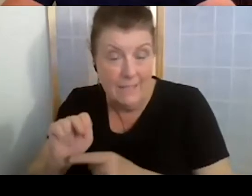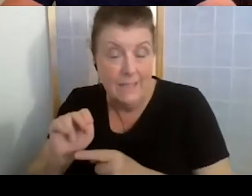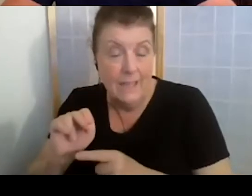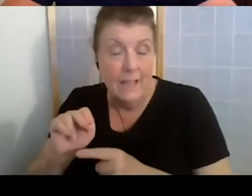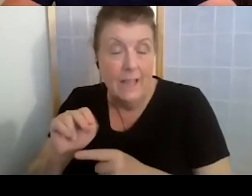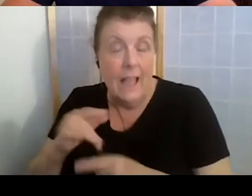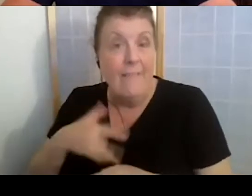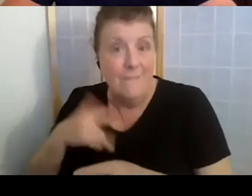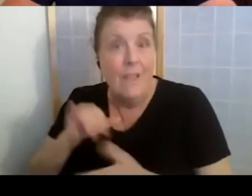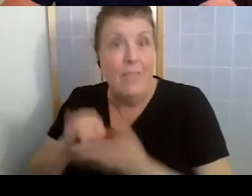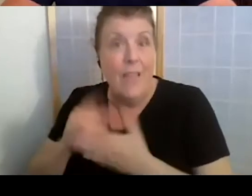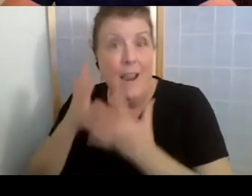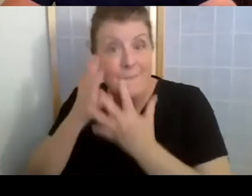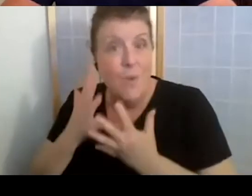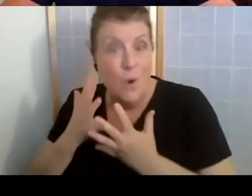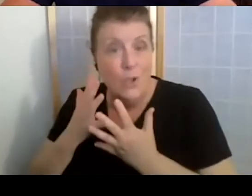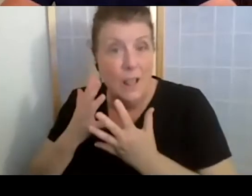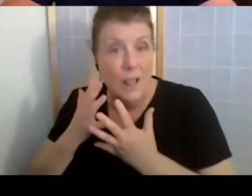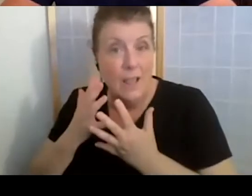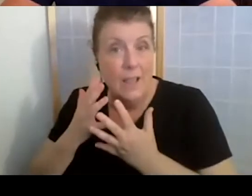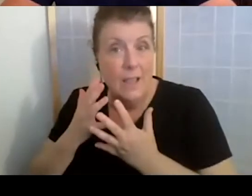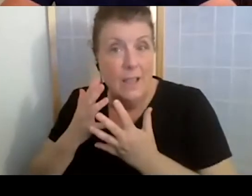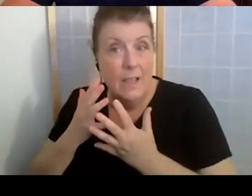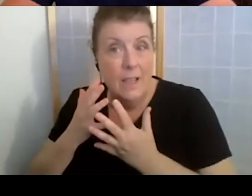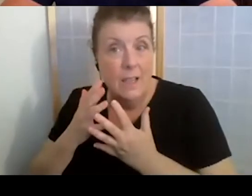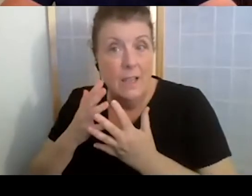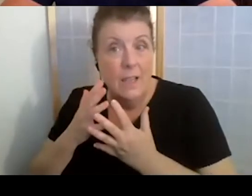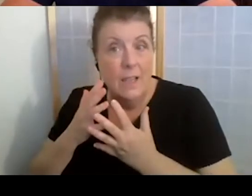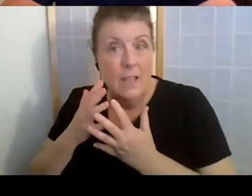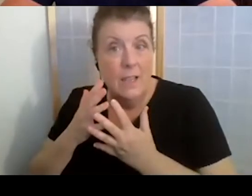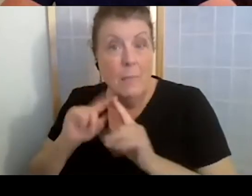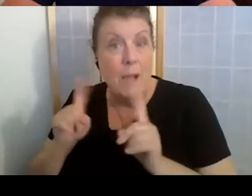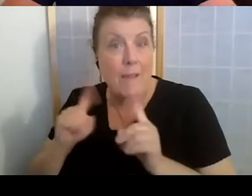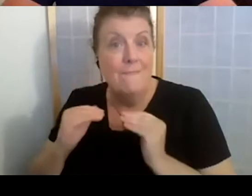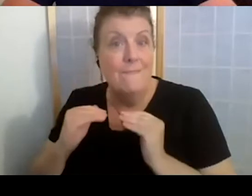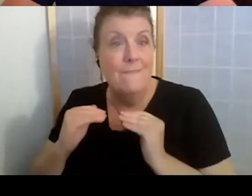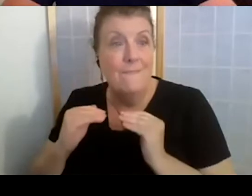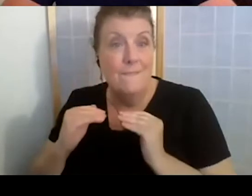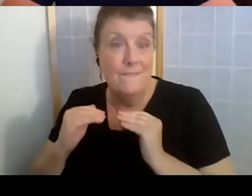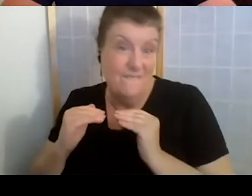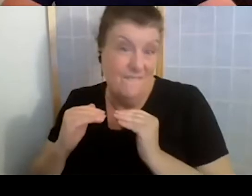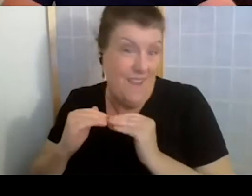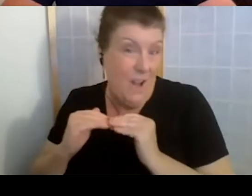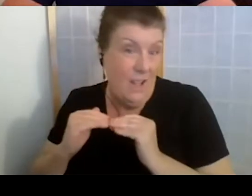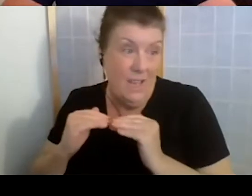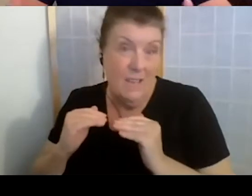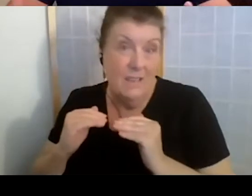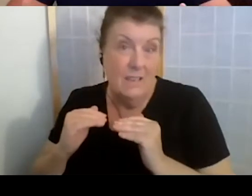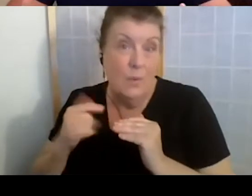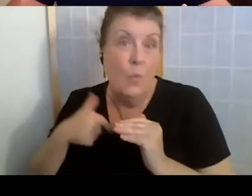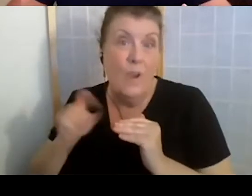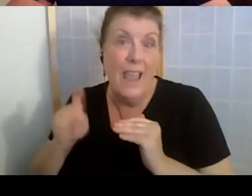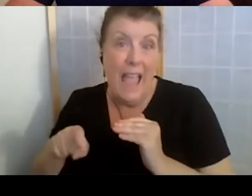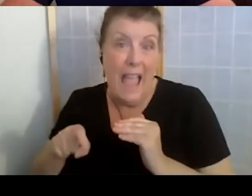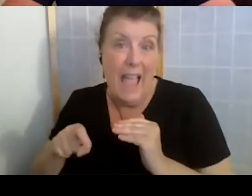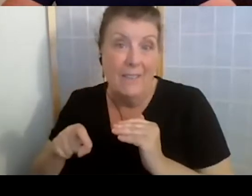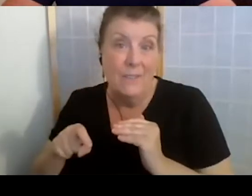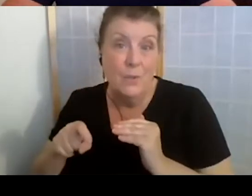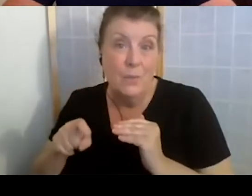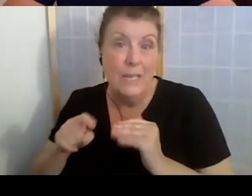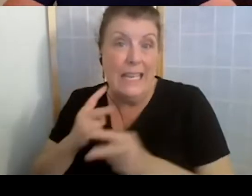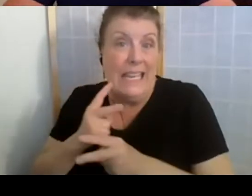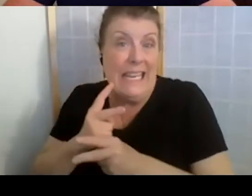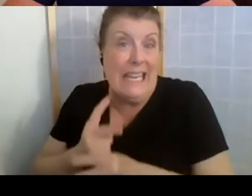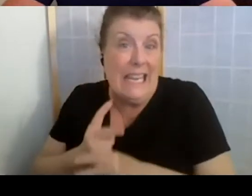that unfortunately, but entirely fairly, we have to be wary of people who look like me talking